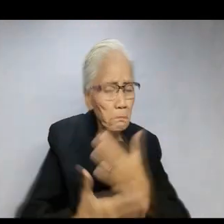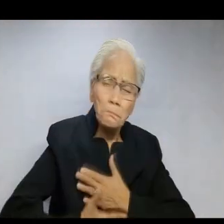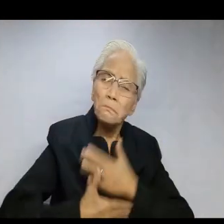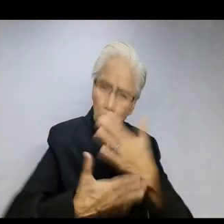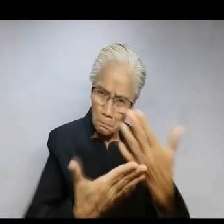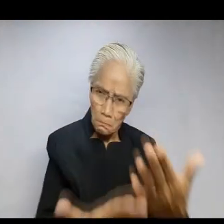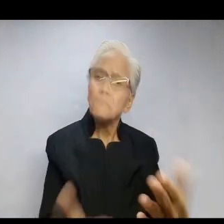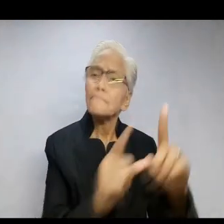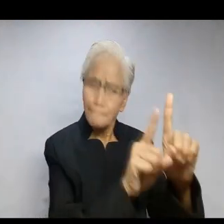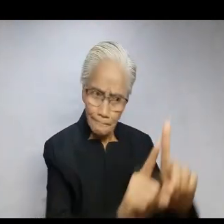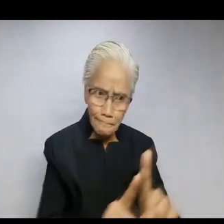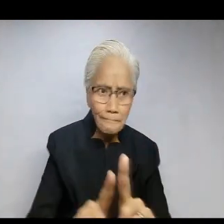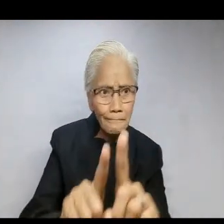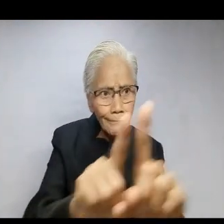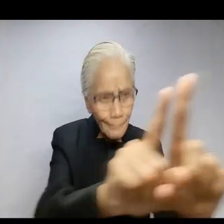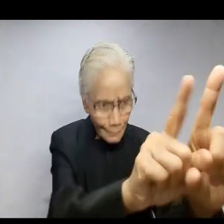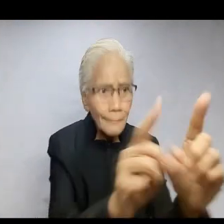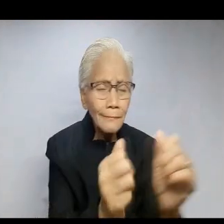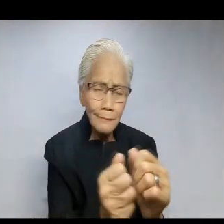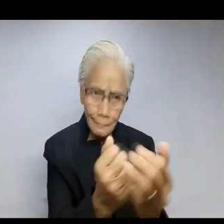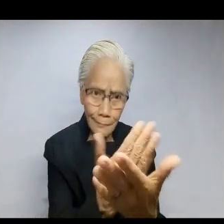And He is willing to journey with you.